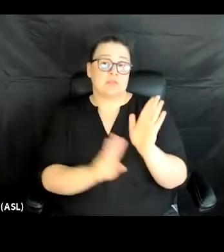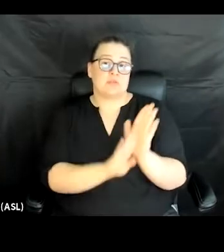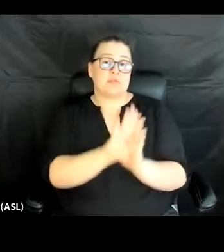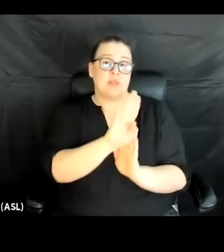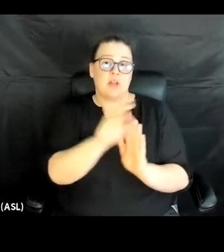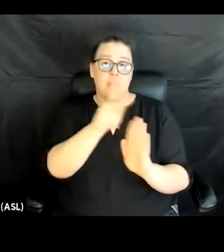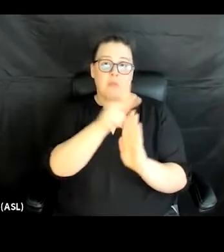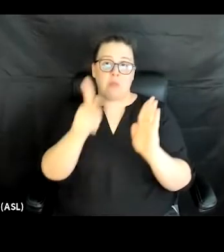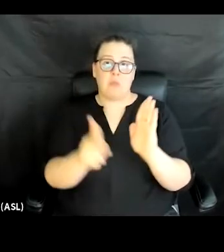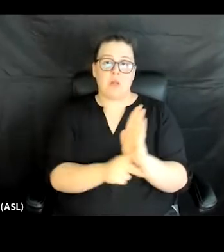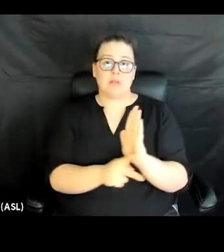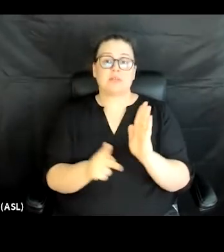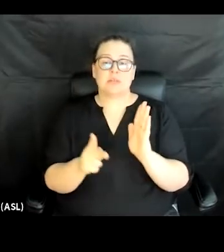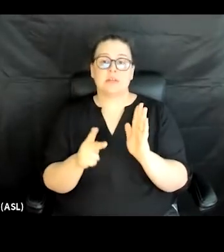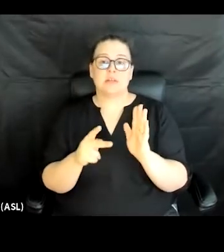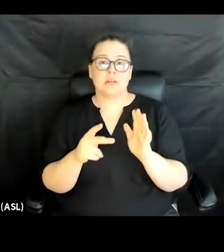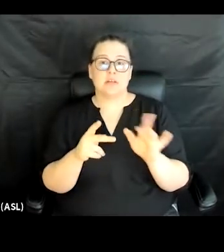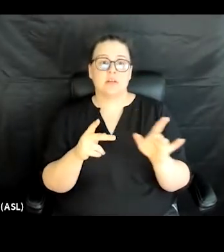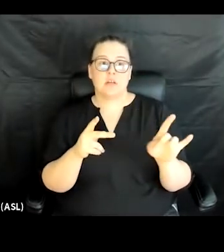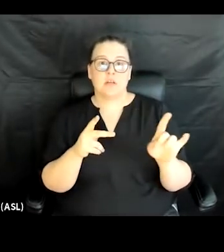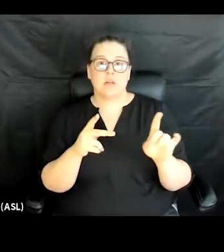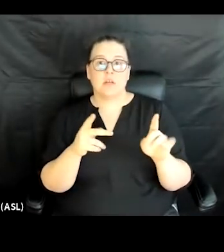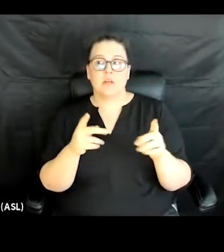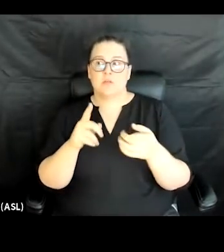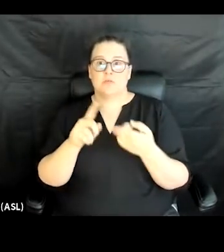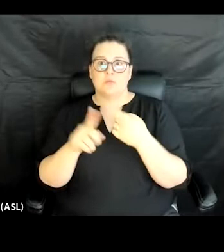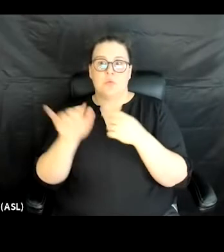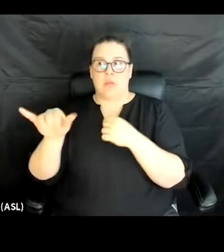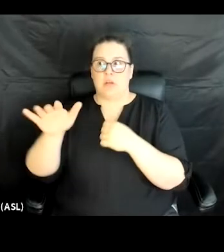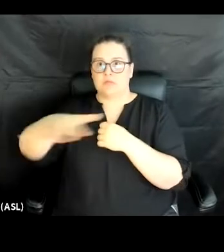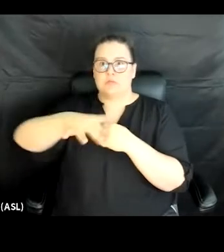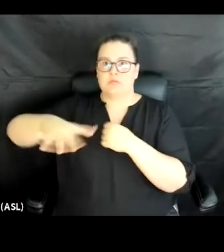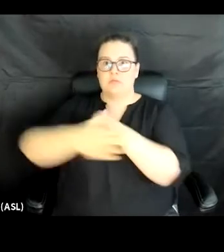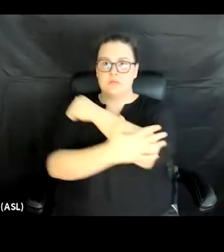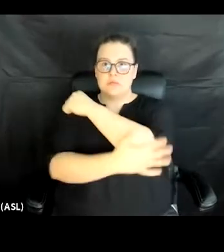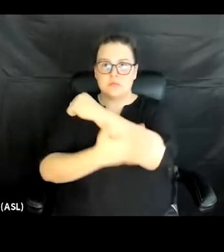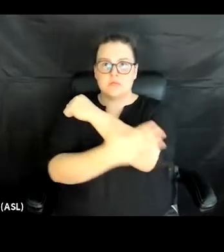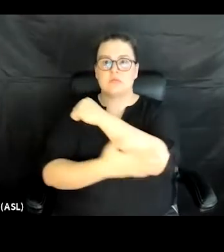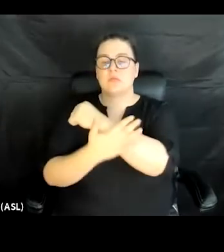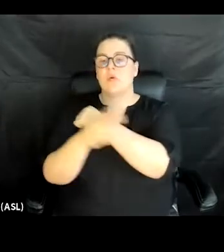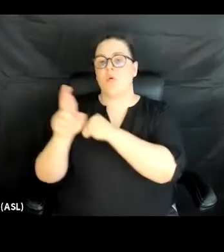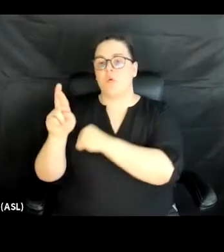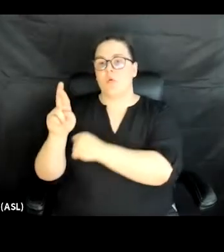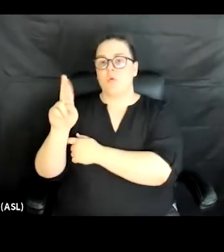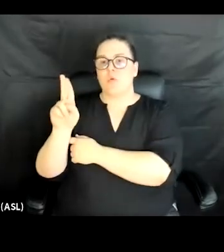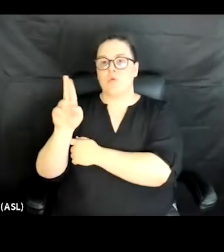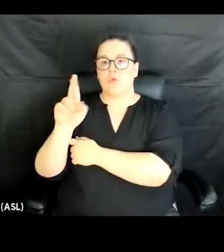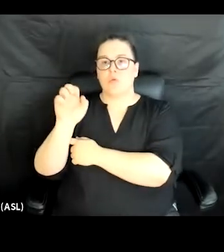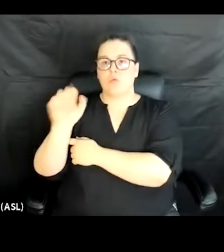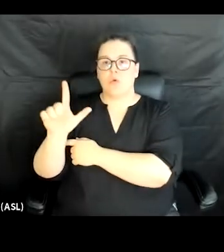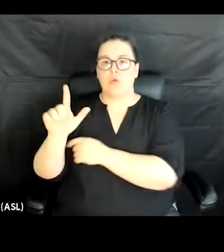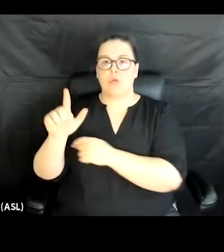on with respect to underserved populations. And the fifth broad topic area